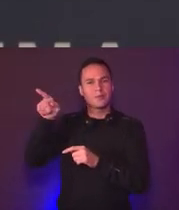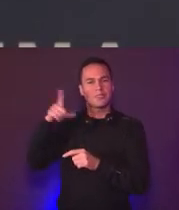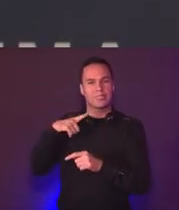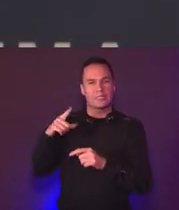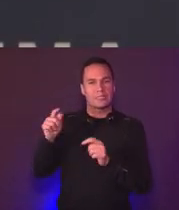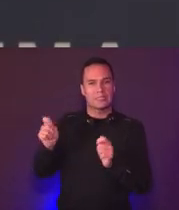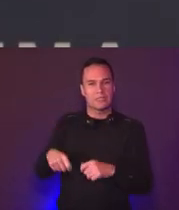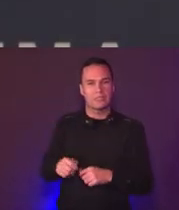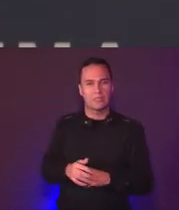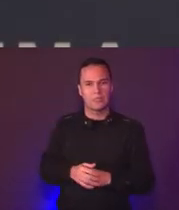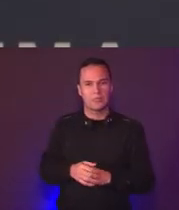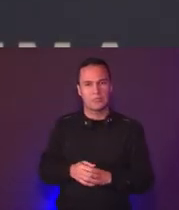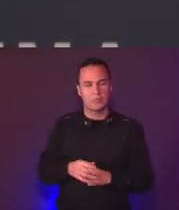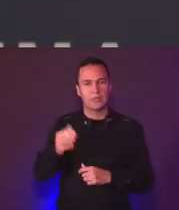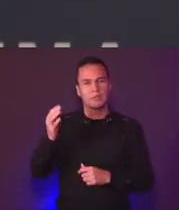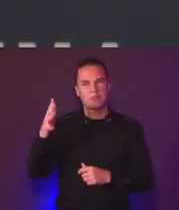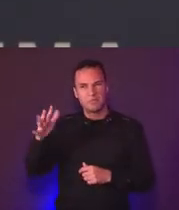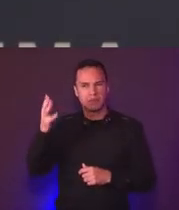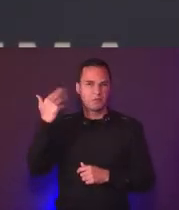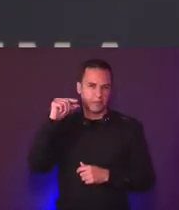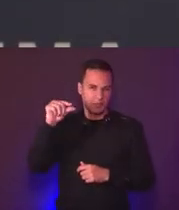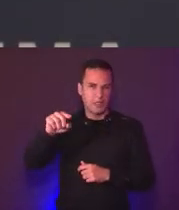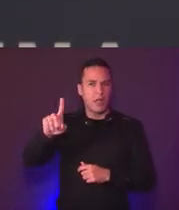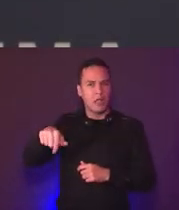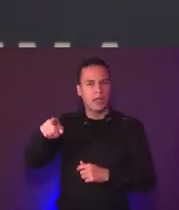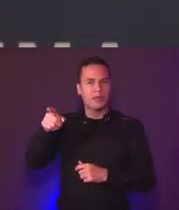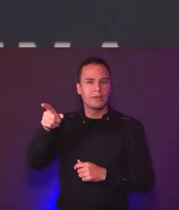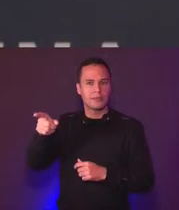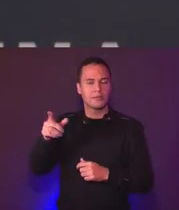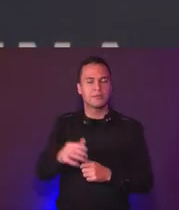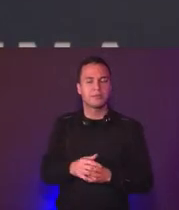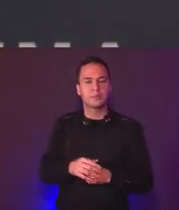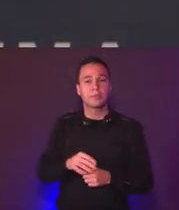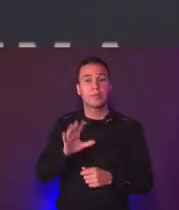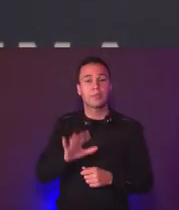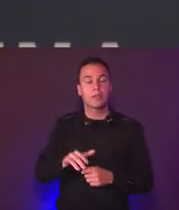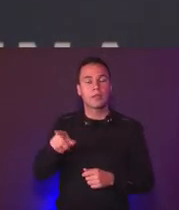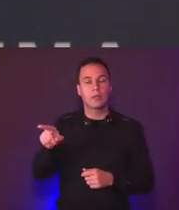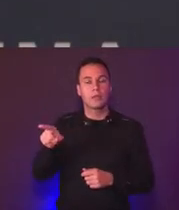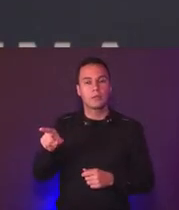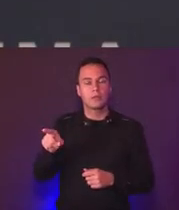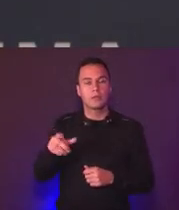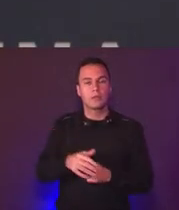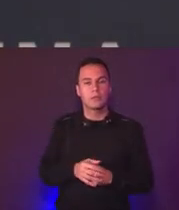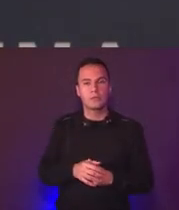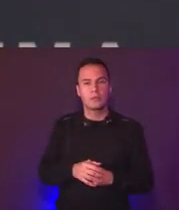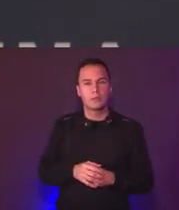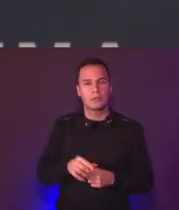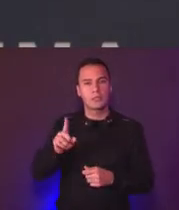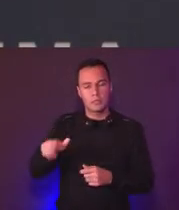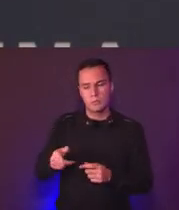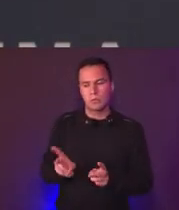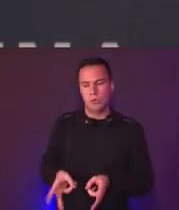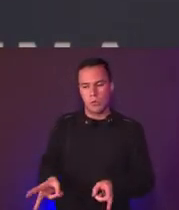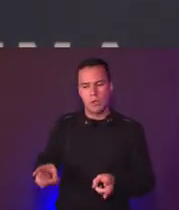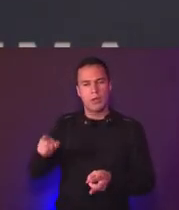U.S., not nearly as crazy as our election, but anyway, it's keeping her